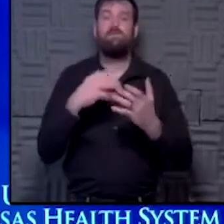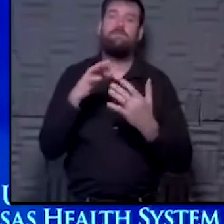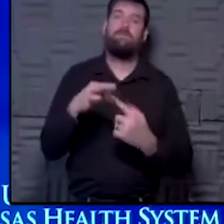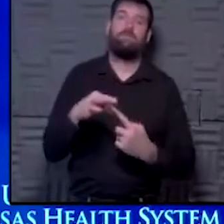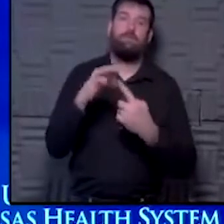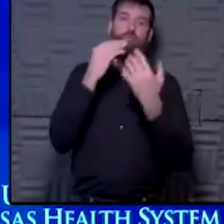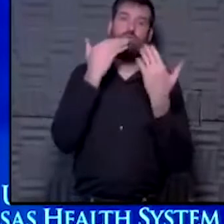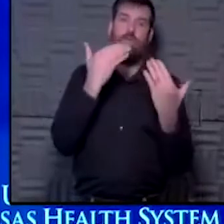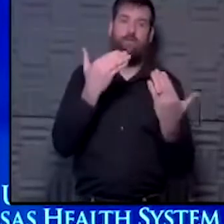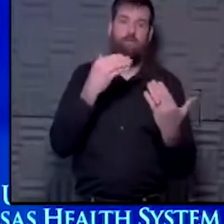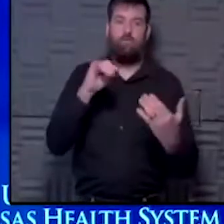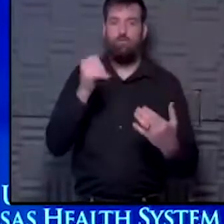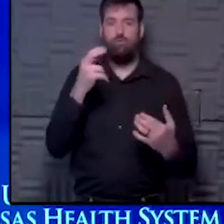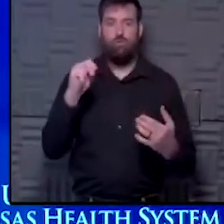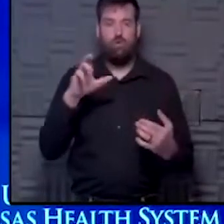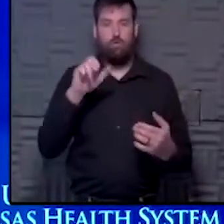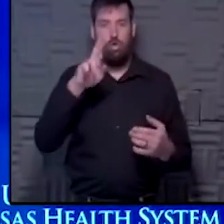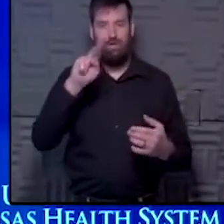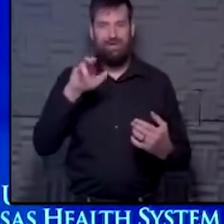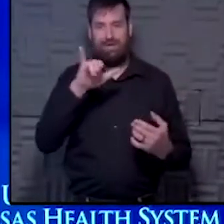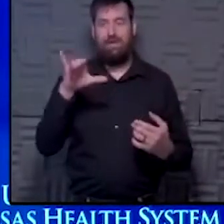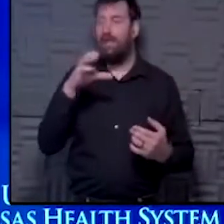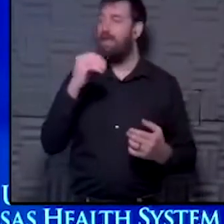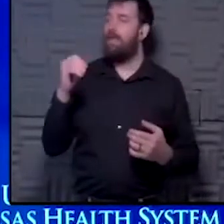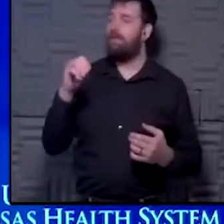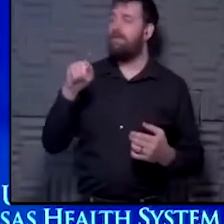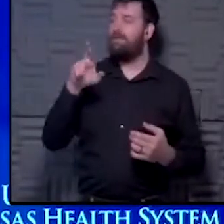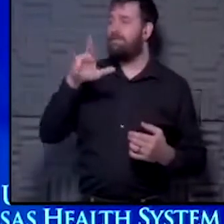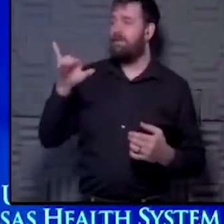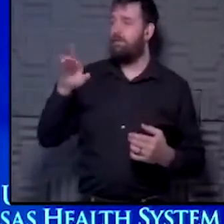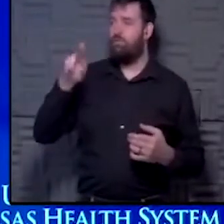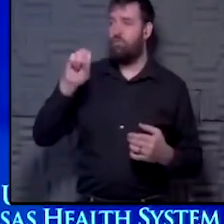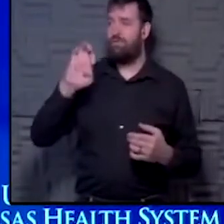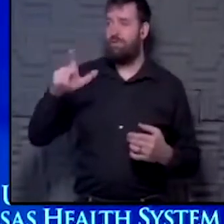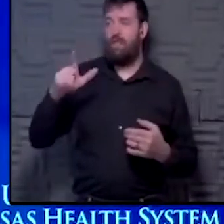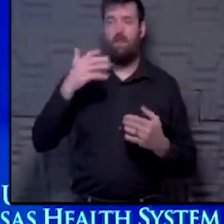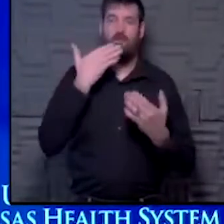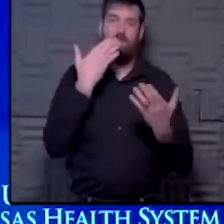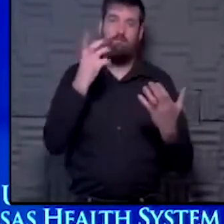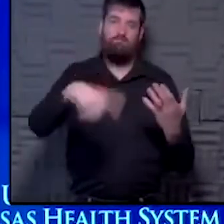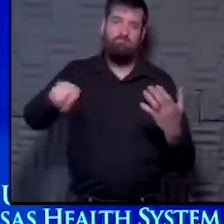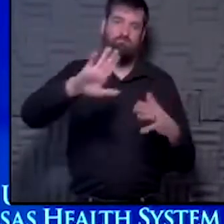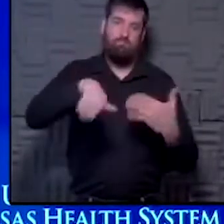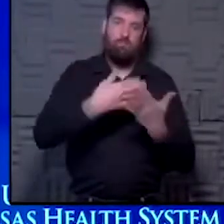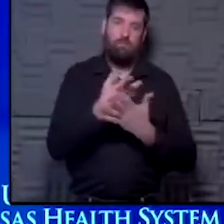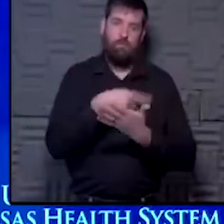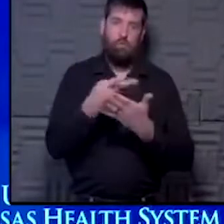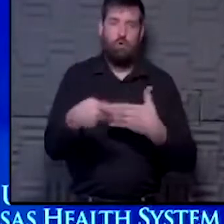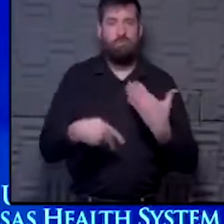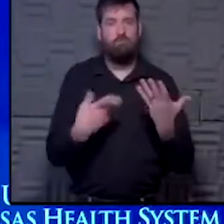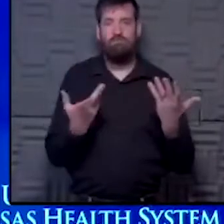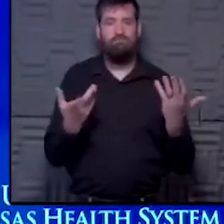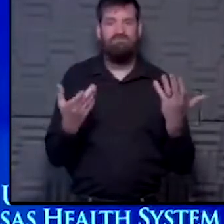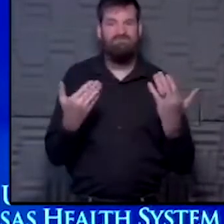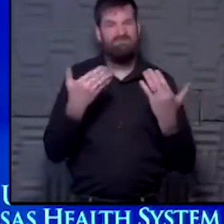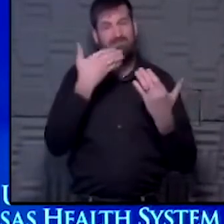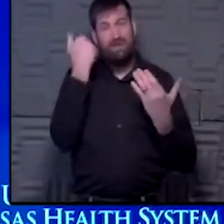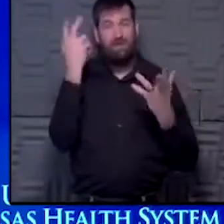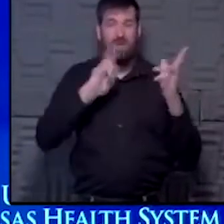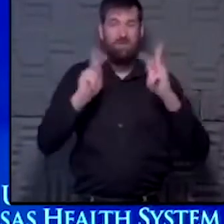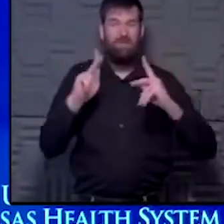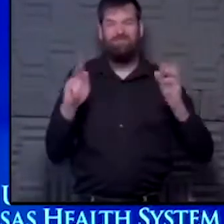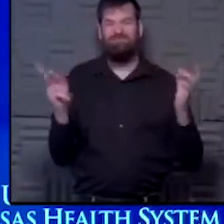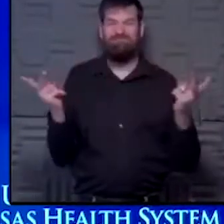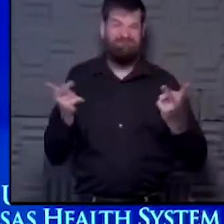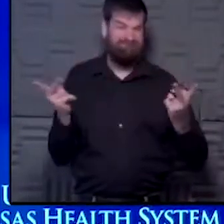you to John Carney and Terry Rosell, guys, Yeah. and to all the folks out there in our program. You just won't find many better people walking the